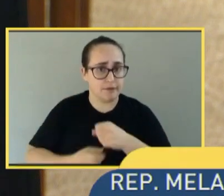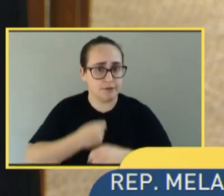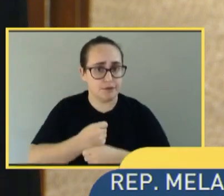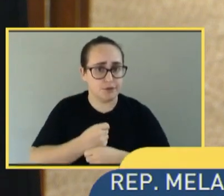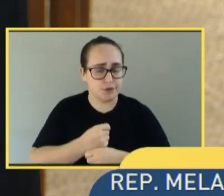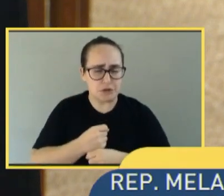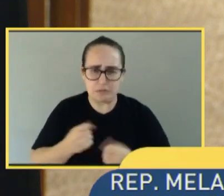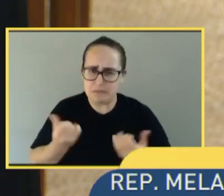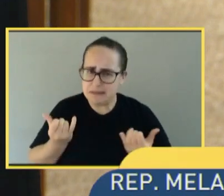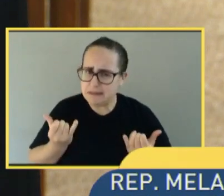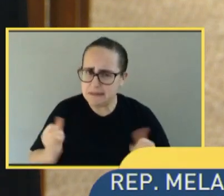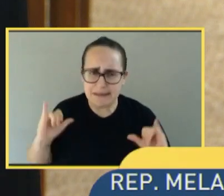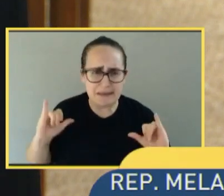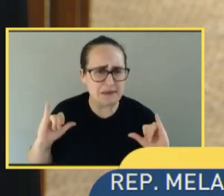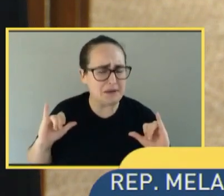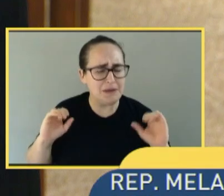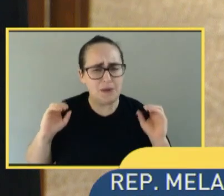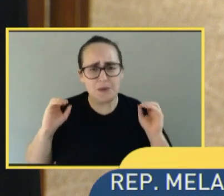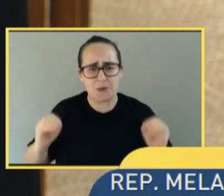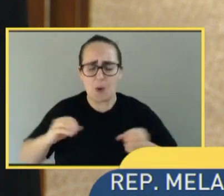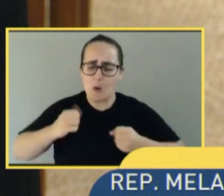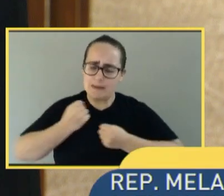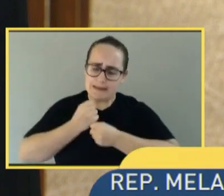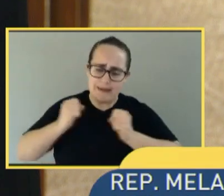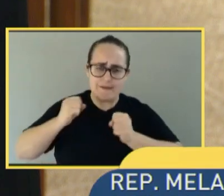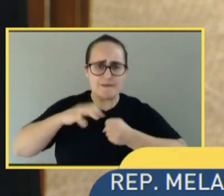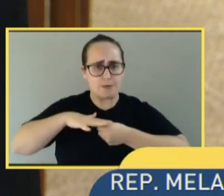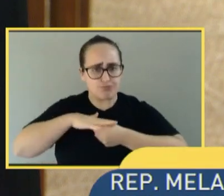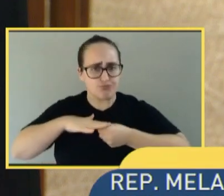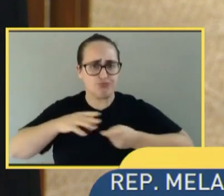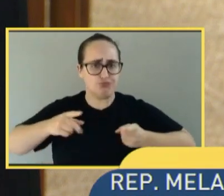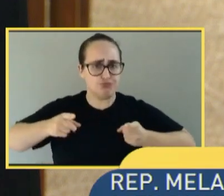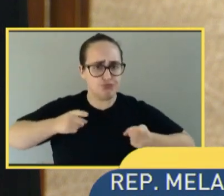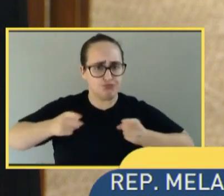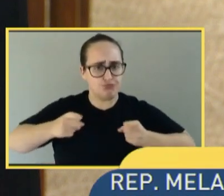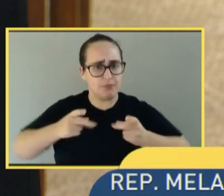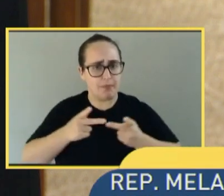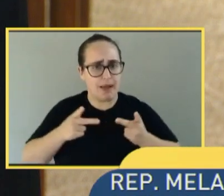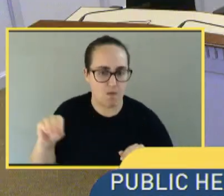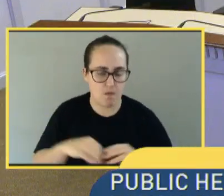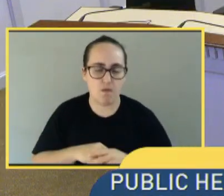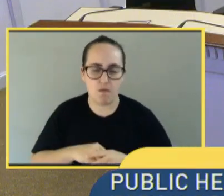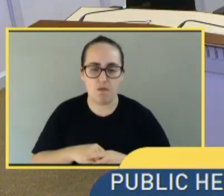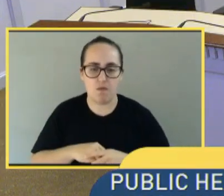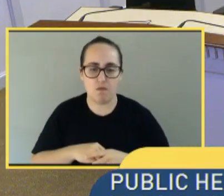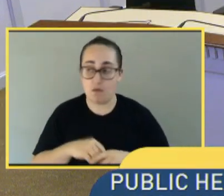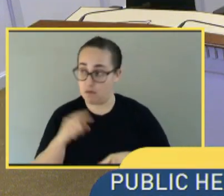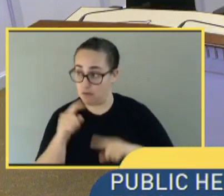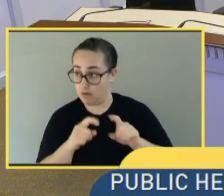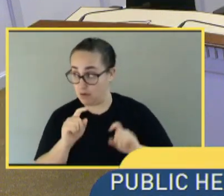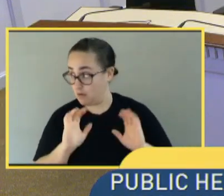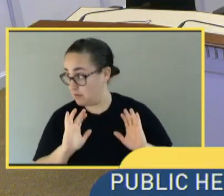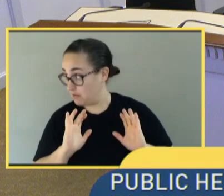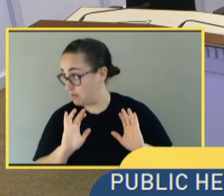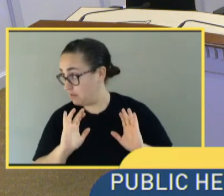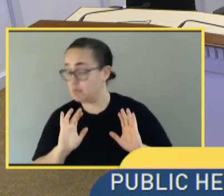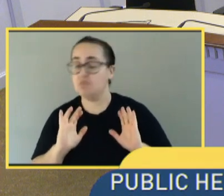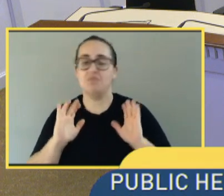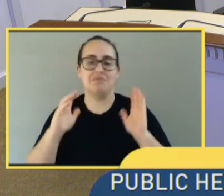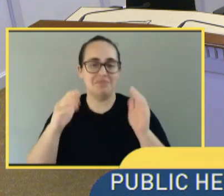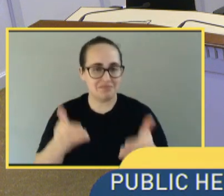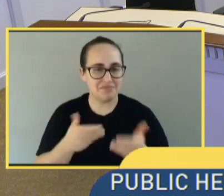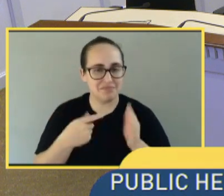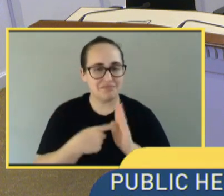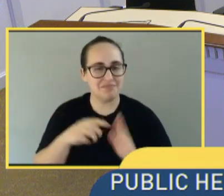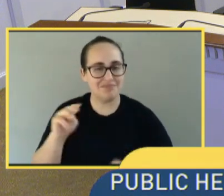safe, regulated spaces for adults to consume it outside their homes. In a move that could reshape cannabis consumption